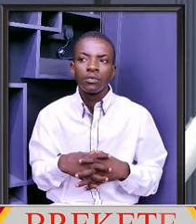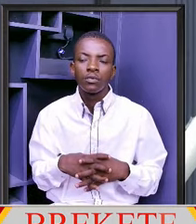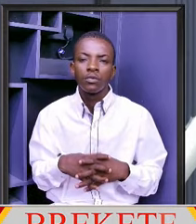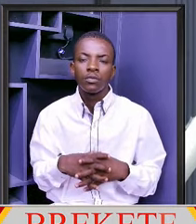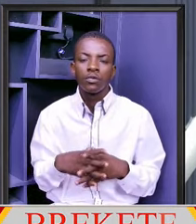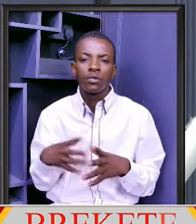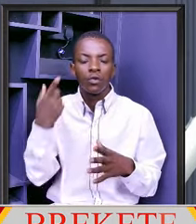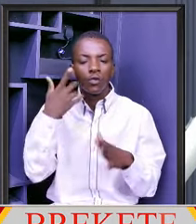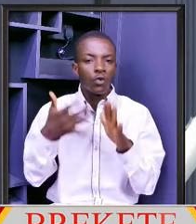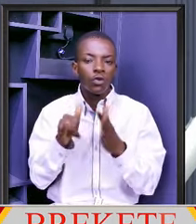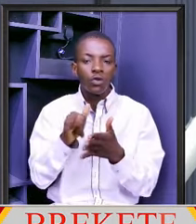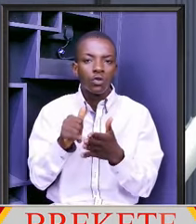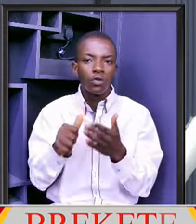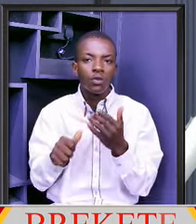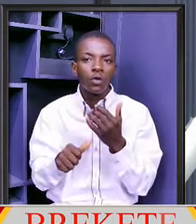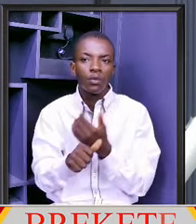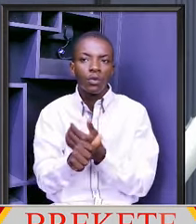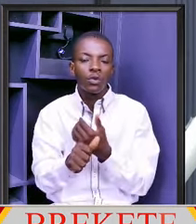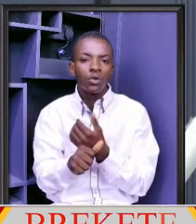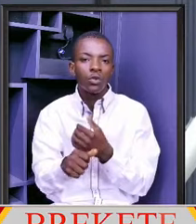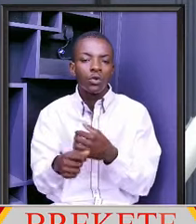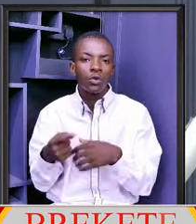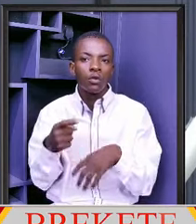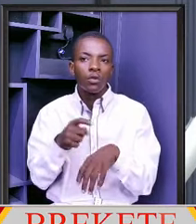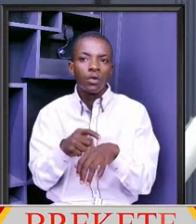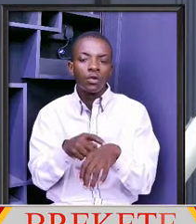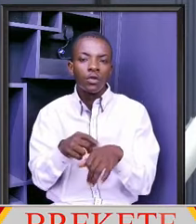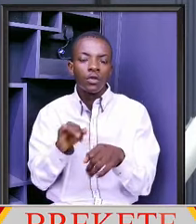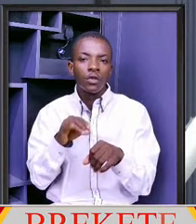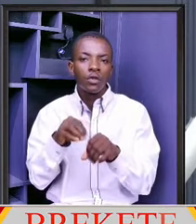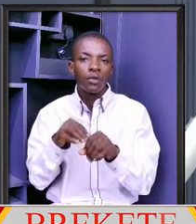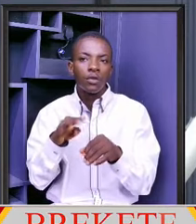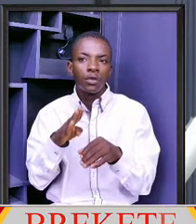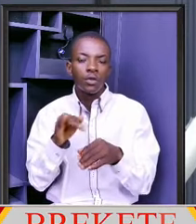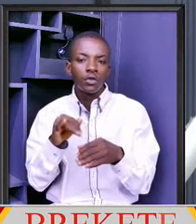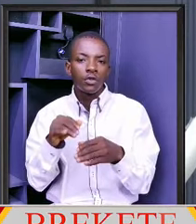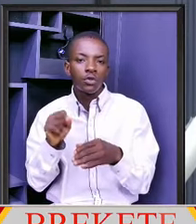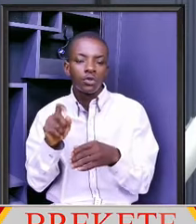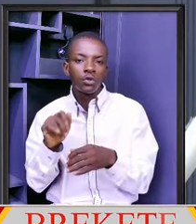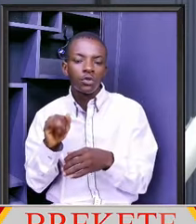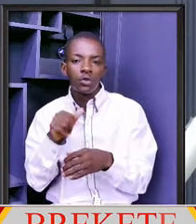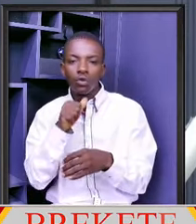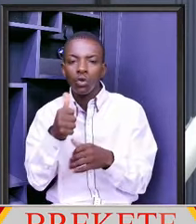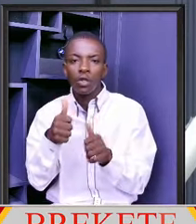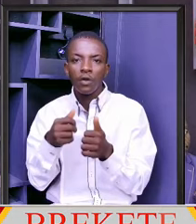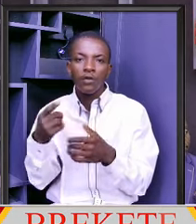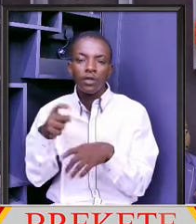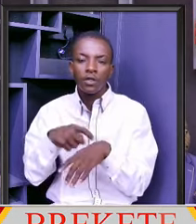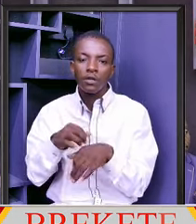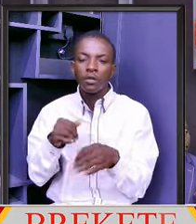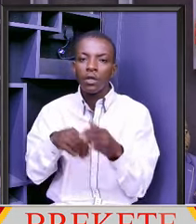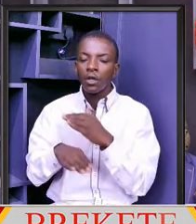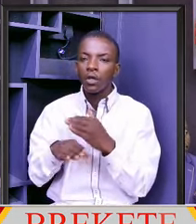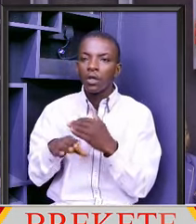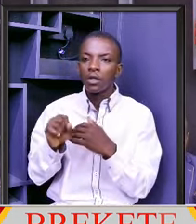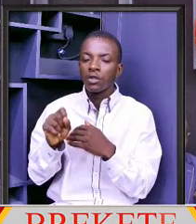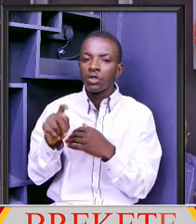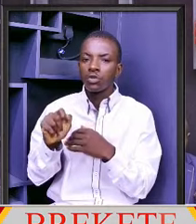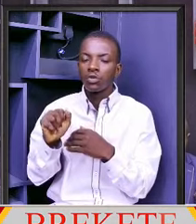And for those of them, where they abuse the privilege of being in the studio every time, no, be every time when I go enter my